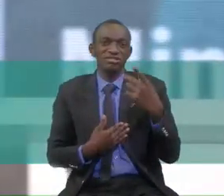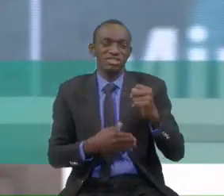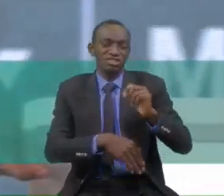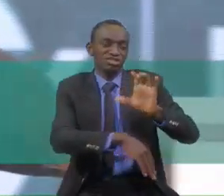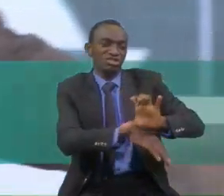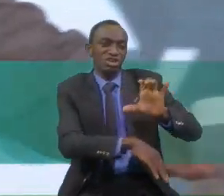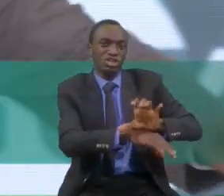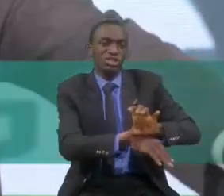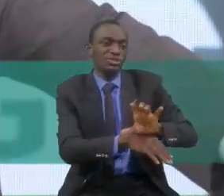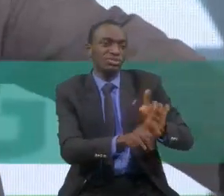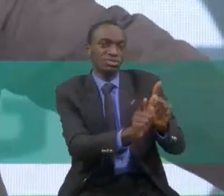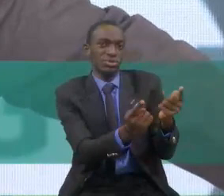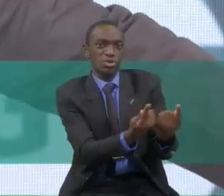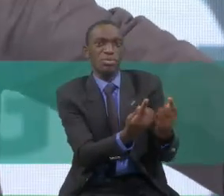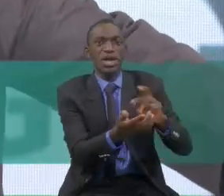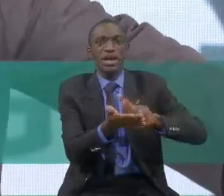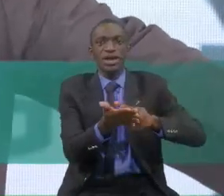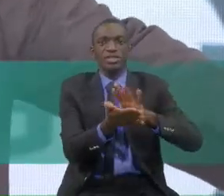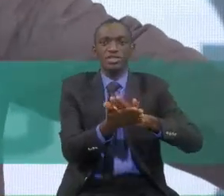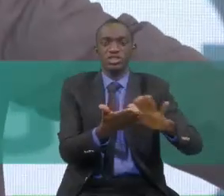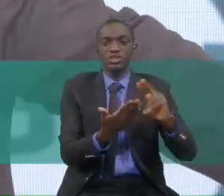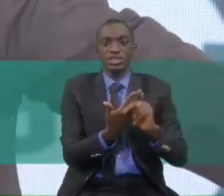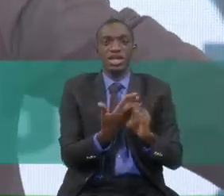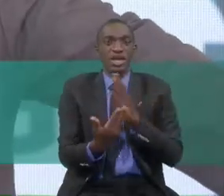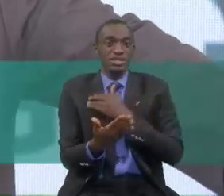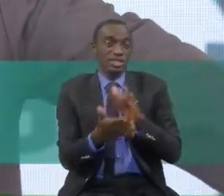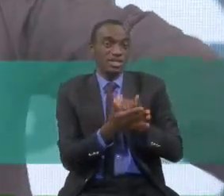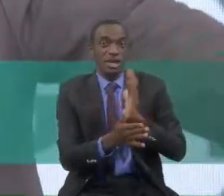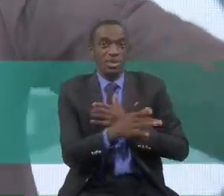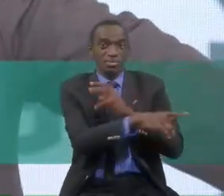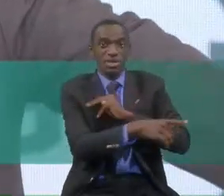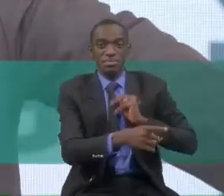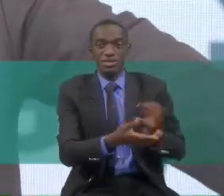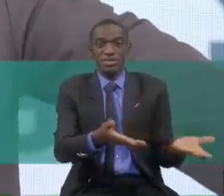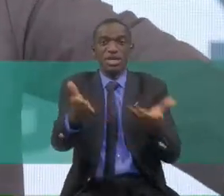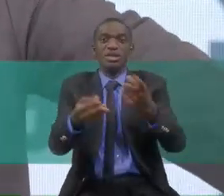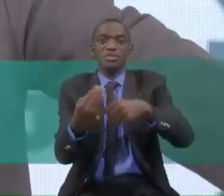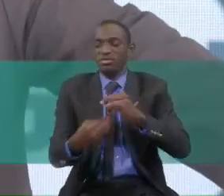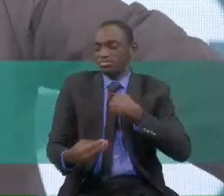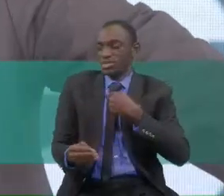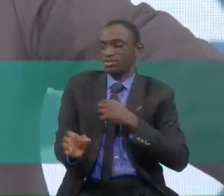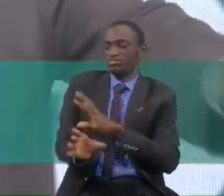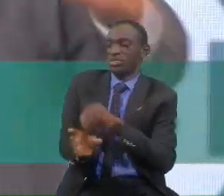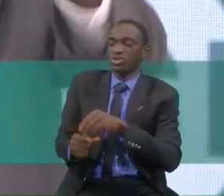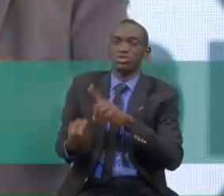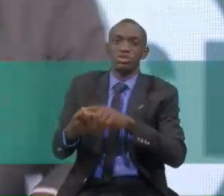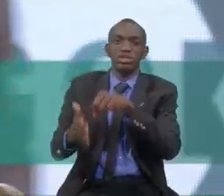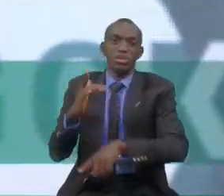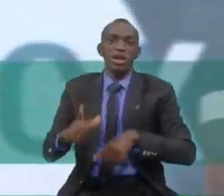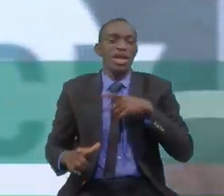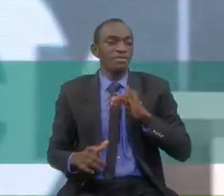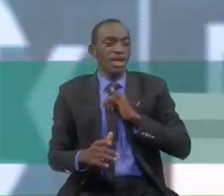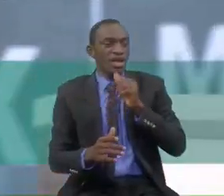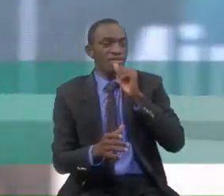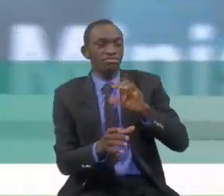denominational righteousness that our members carry about, I belong to Deeper Life, I belong to Assemblies of God, I belong